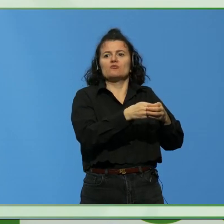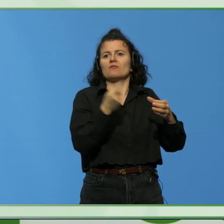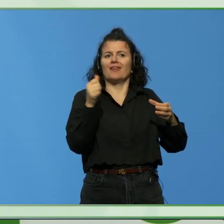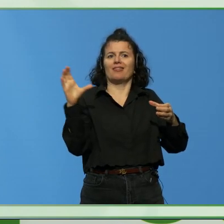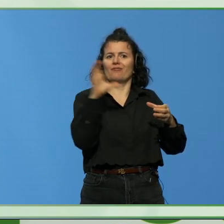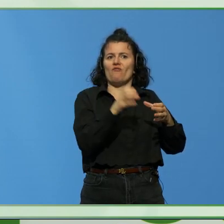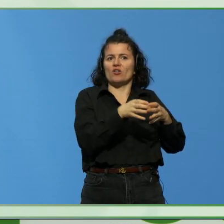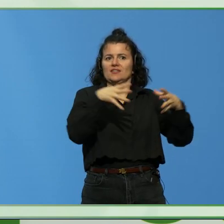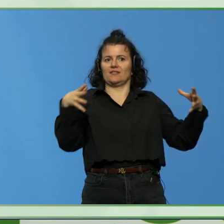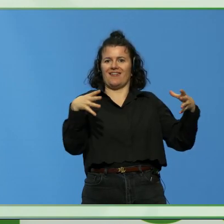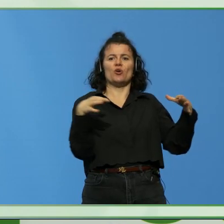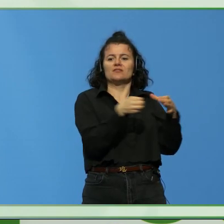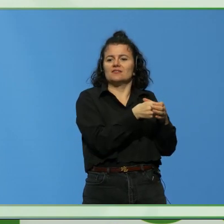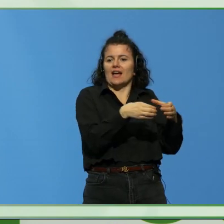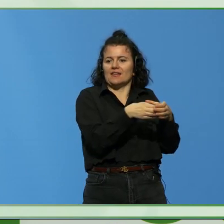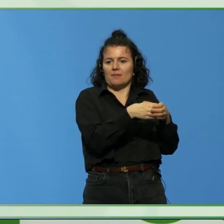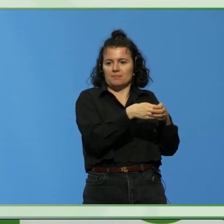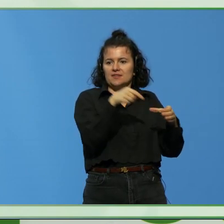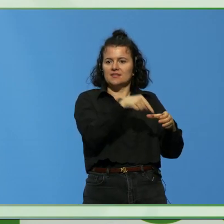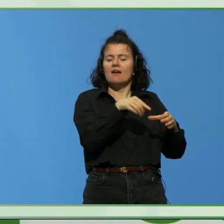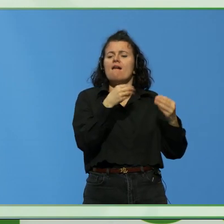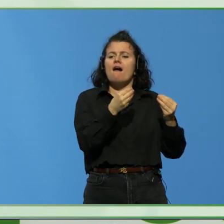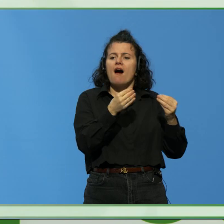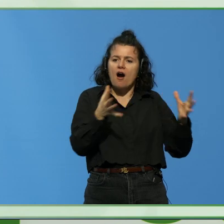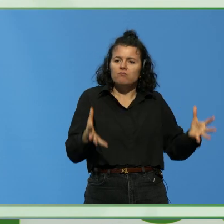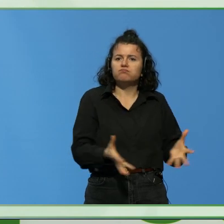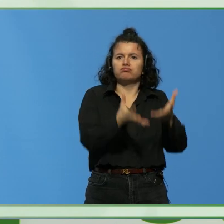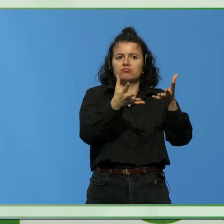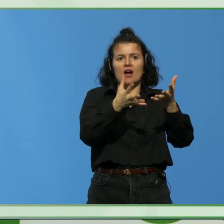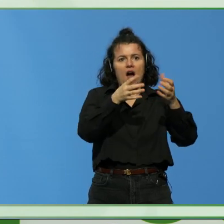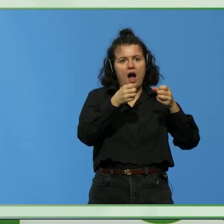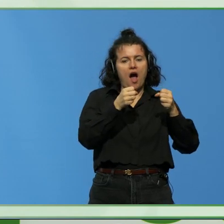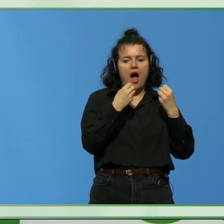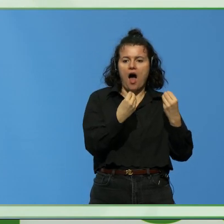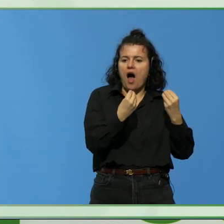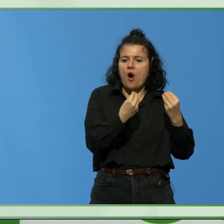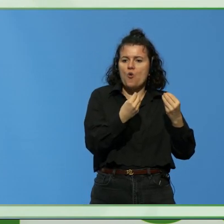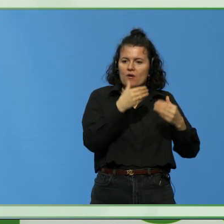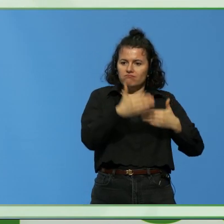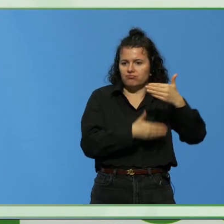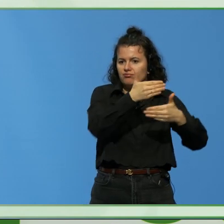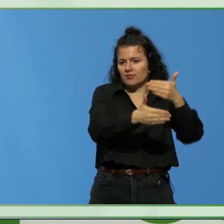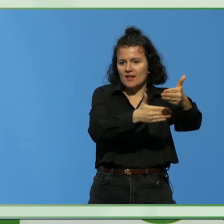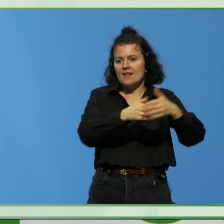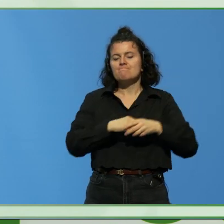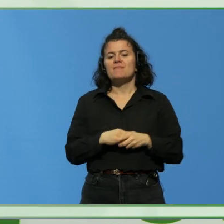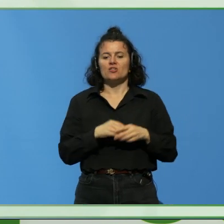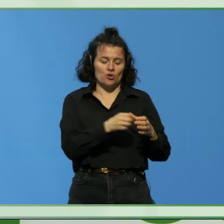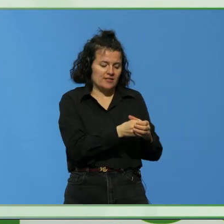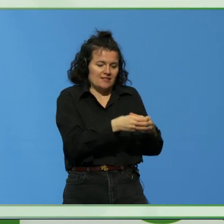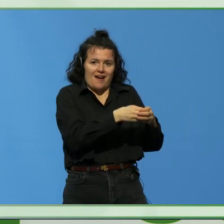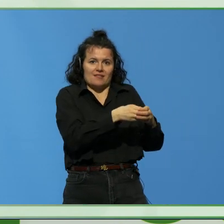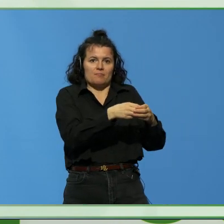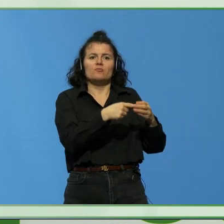life, I mentor and grow early stage startups and growth stage startups. We support